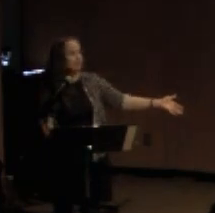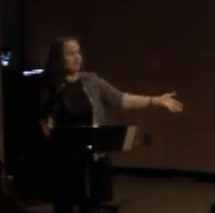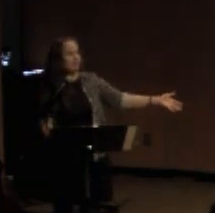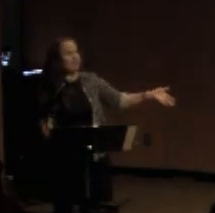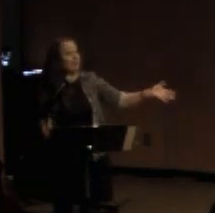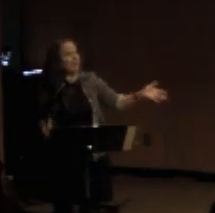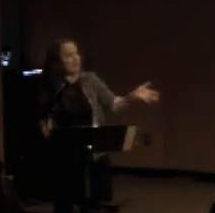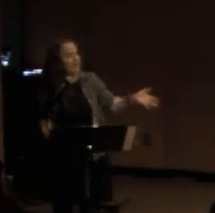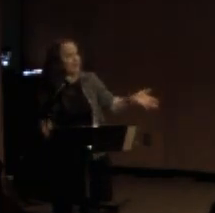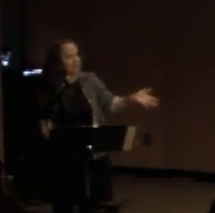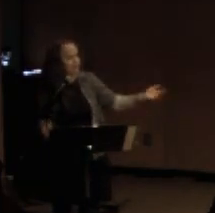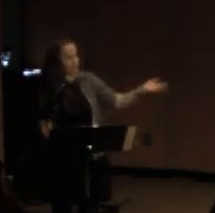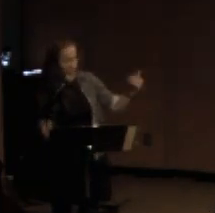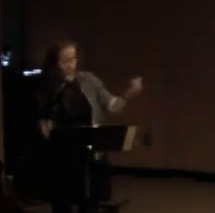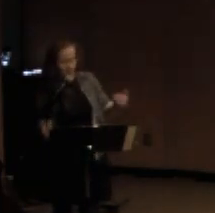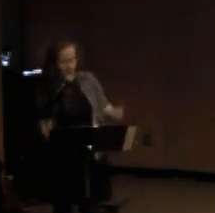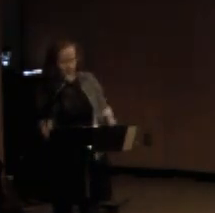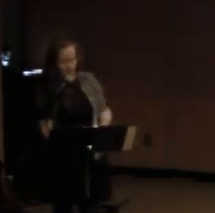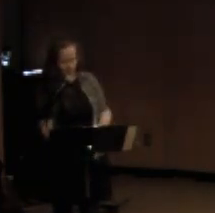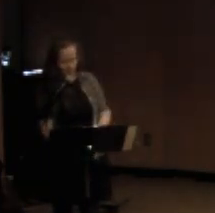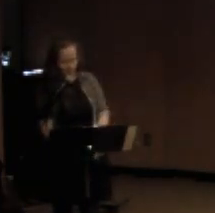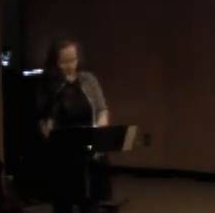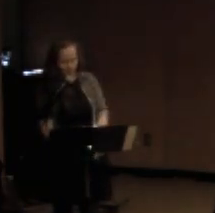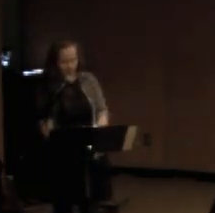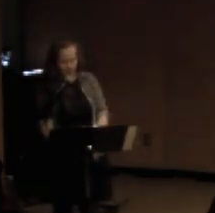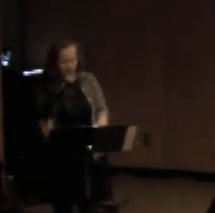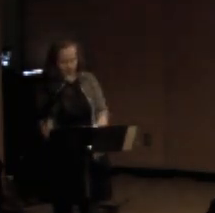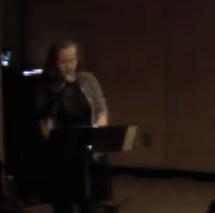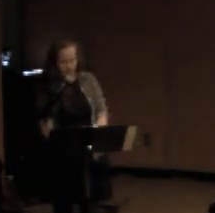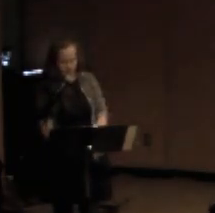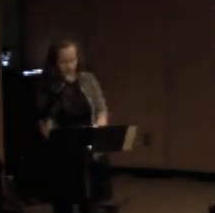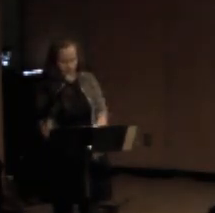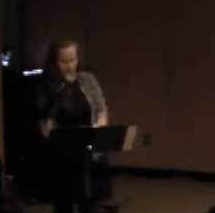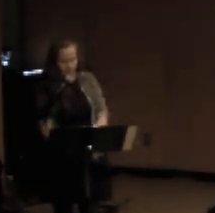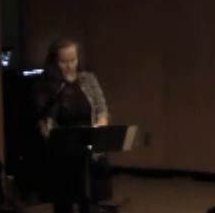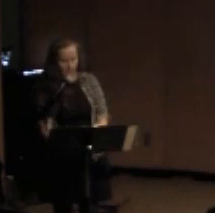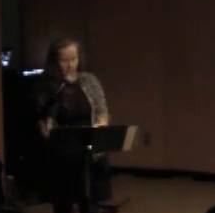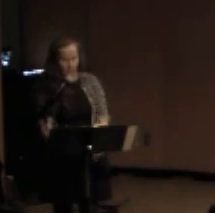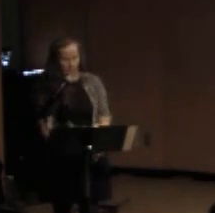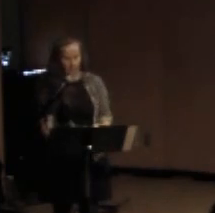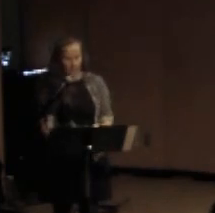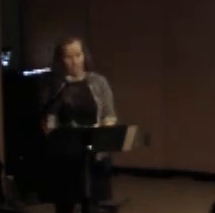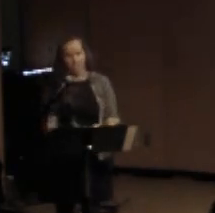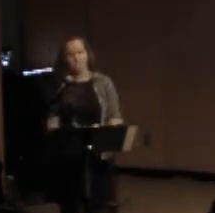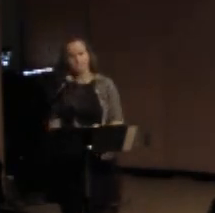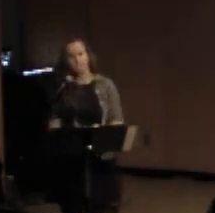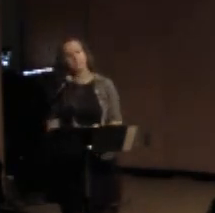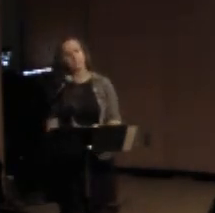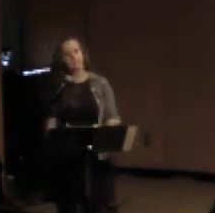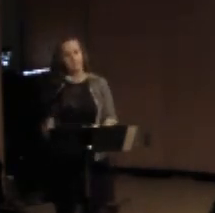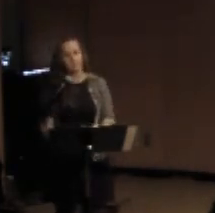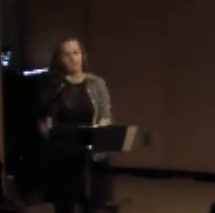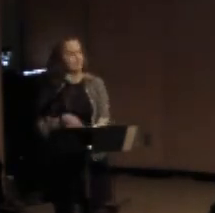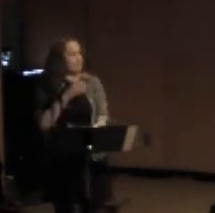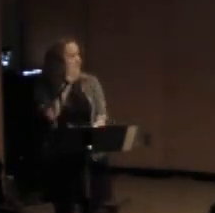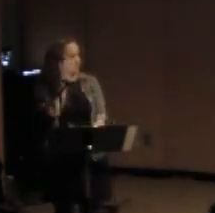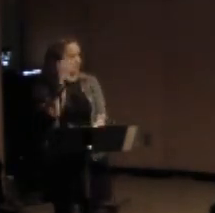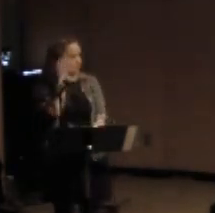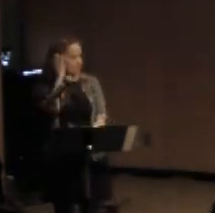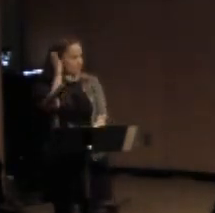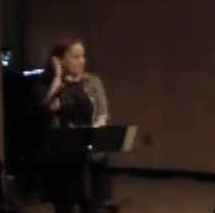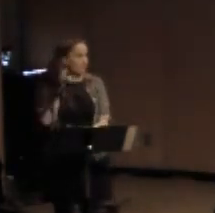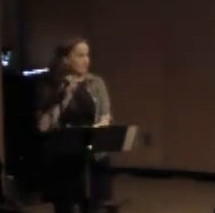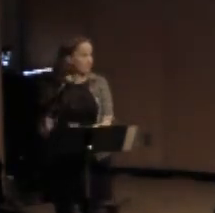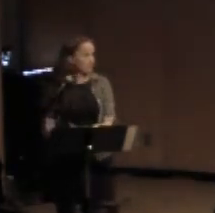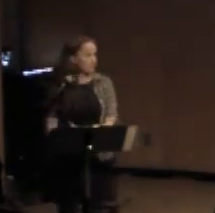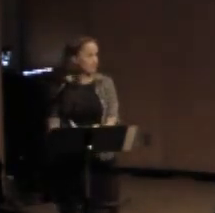there come on in don't just stand there in the hallway Basta comes and stands in the doorway he looks toward the young man then he